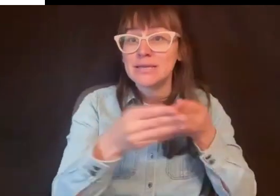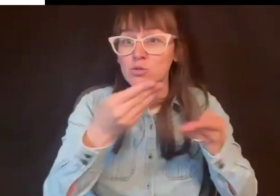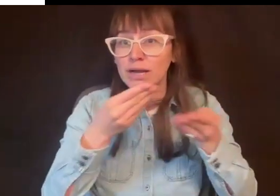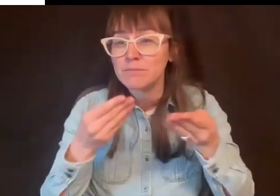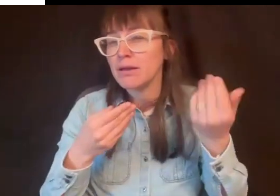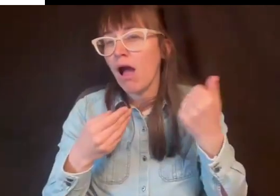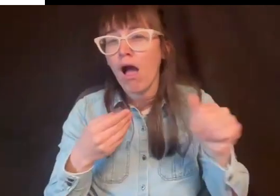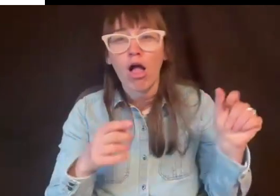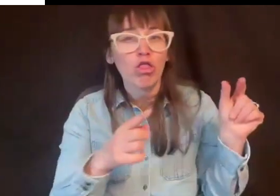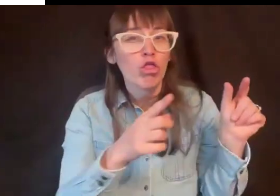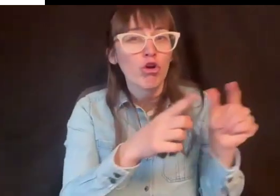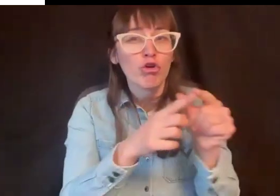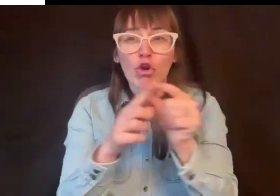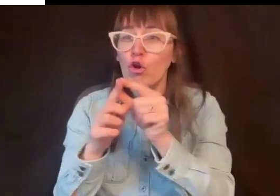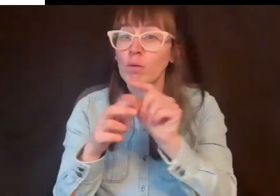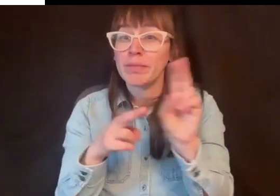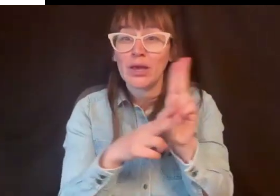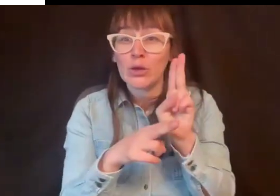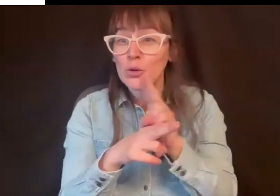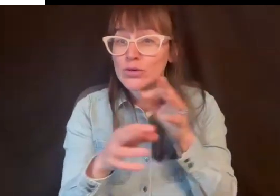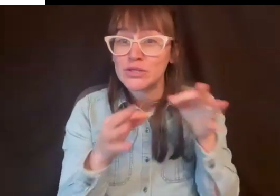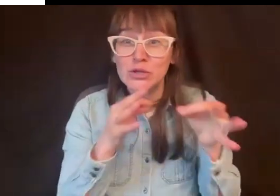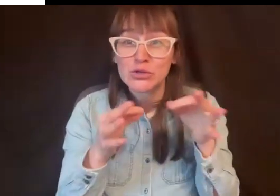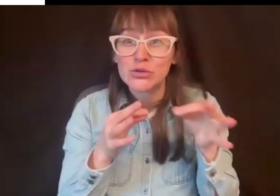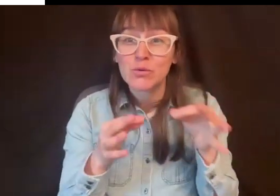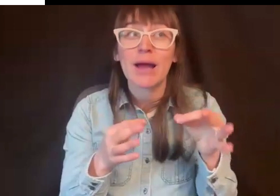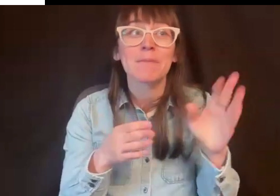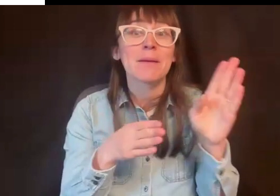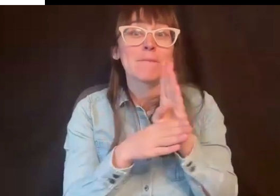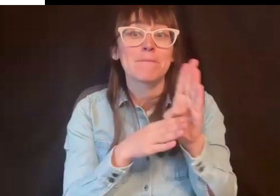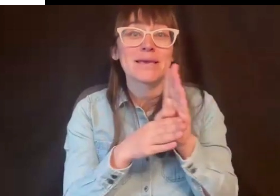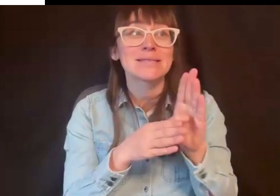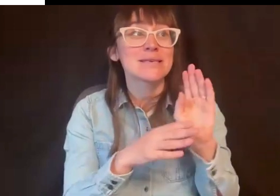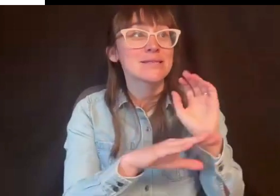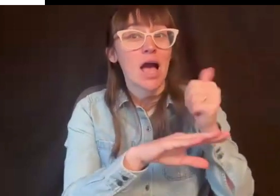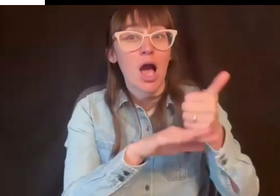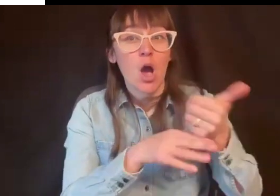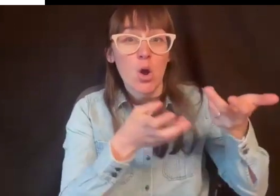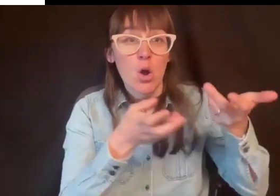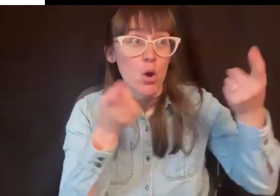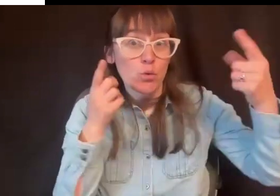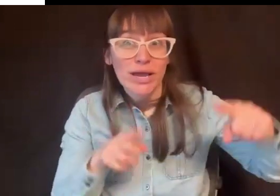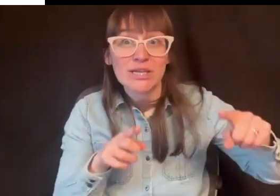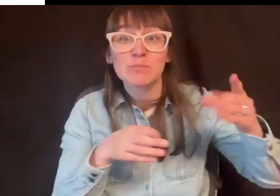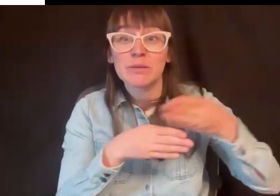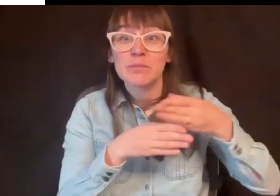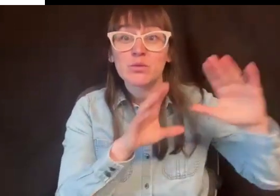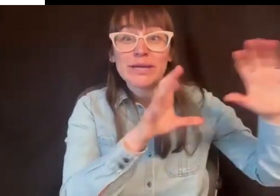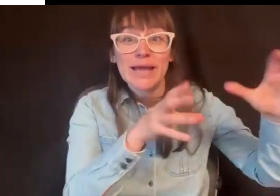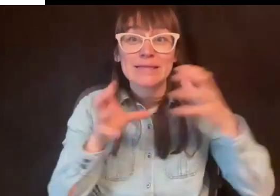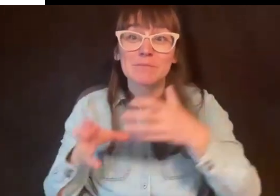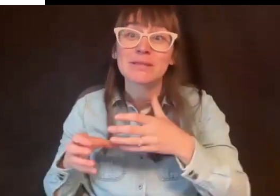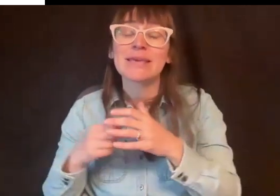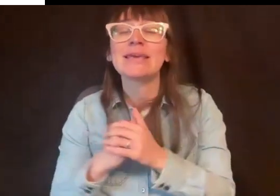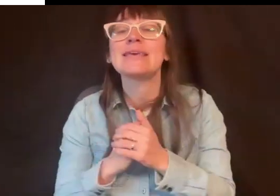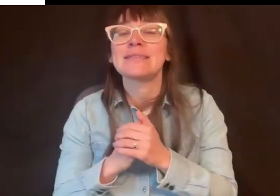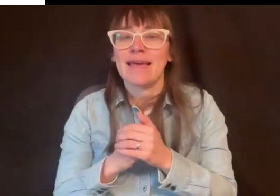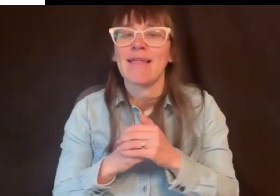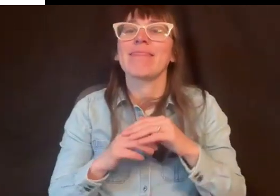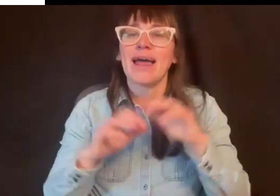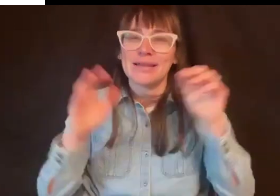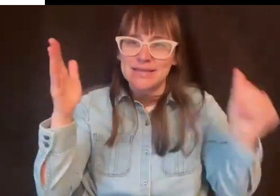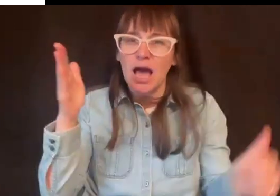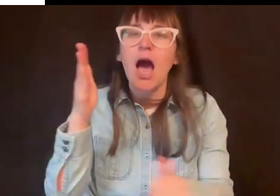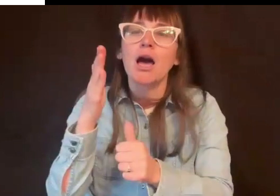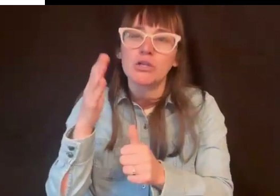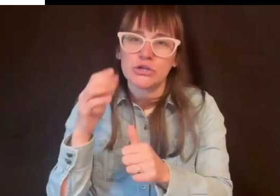an organization might use to describe a business arrangement between one or more entities. It is broadly encompassed within the statutory term